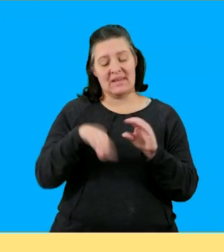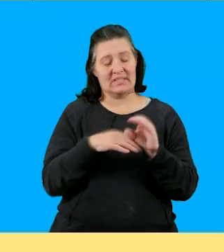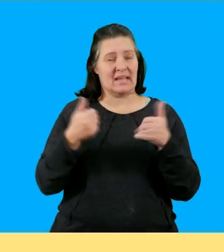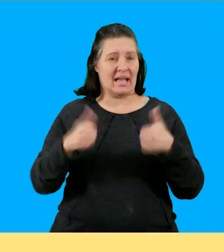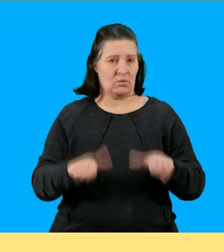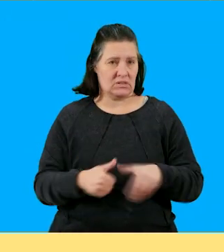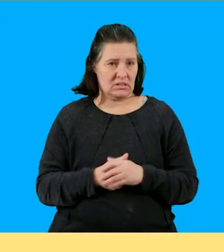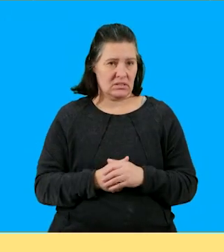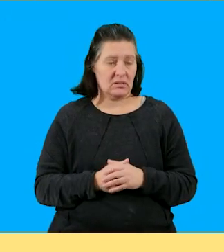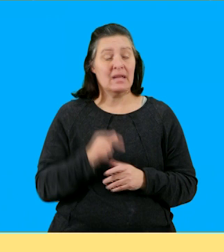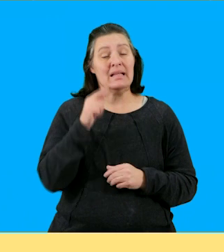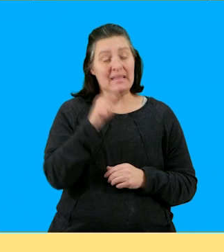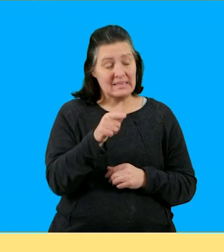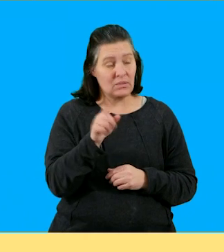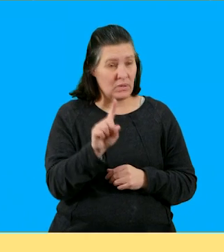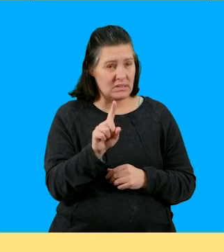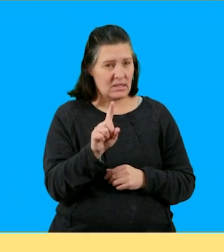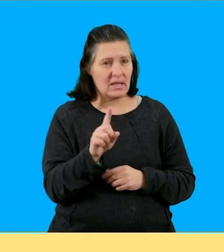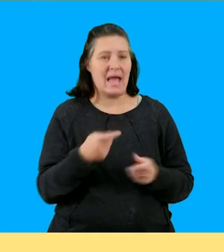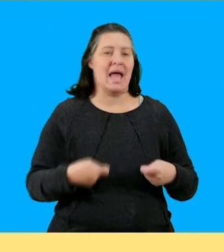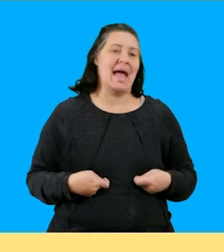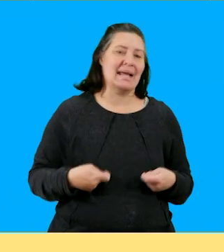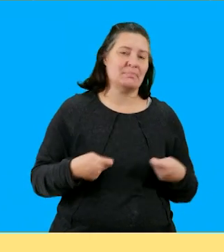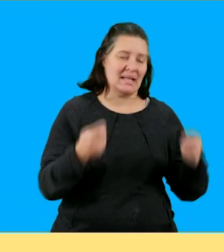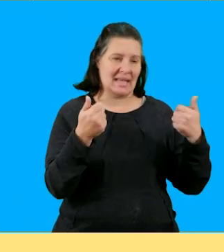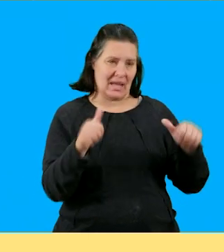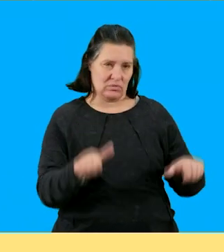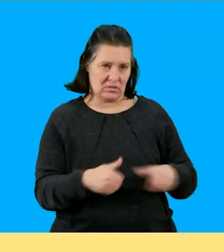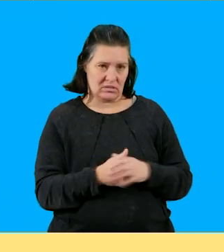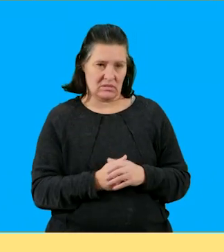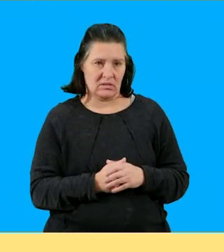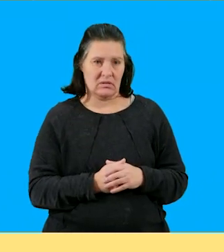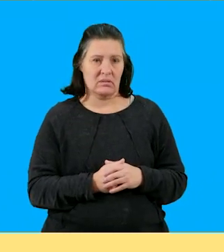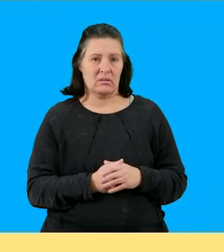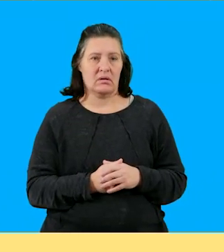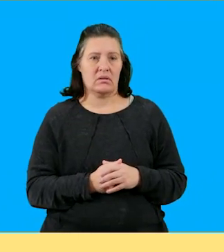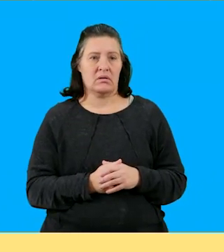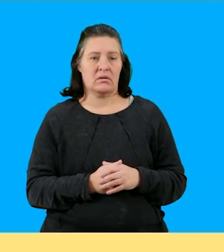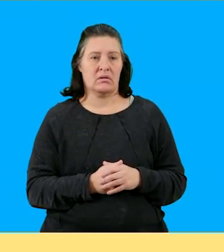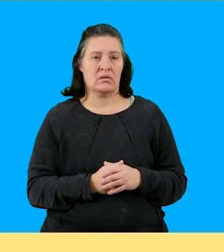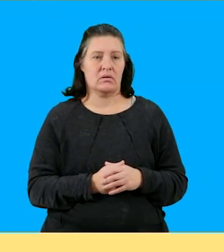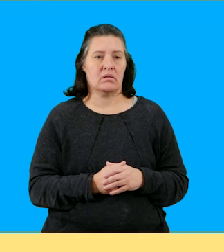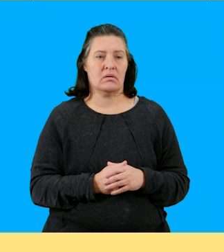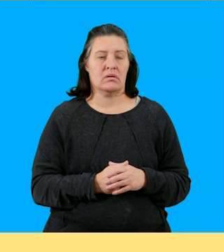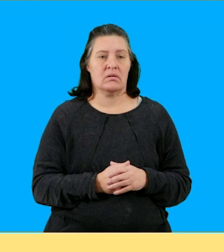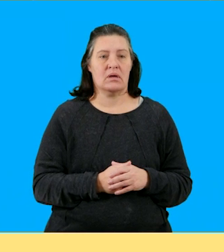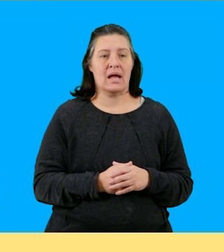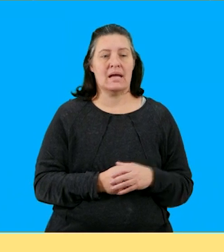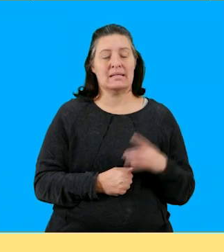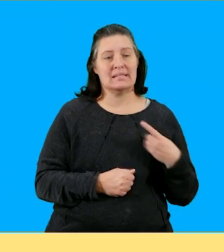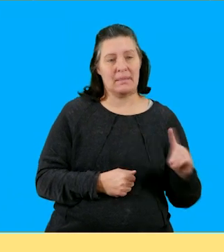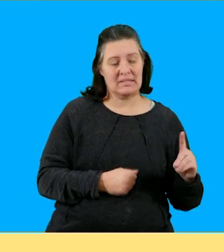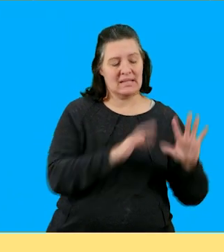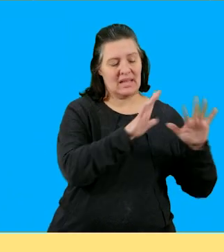account. Remember, this will therefore be an expense account. So we will debit it. So we'll come and say